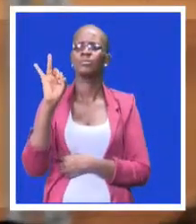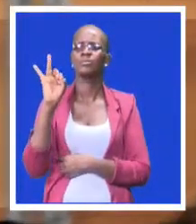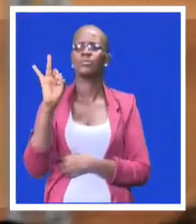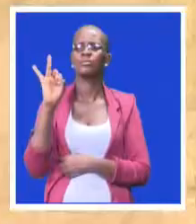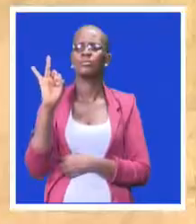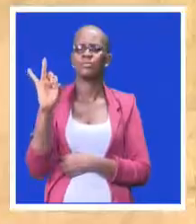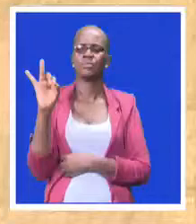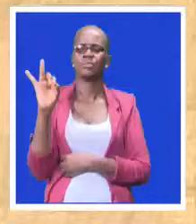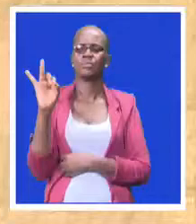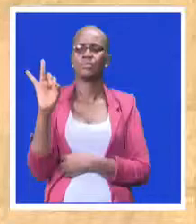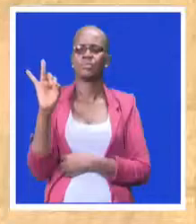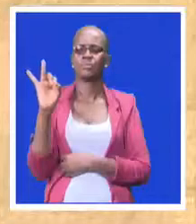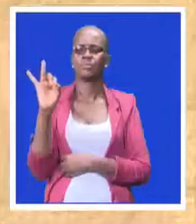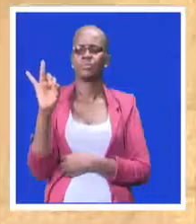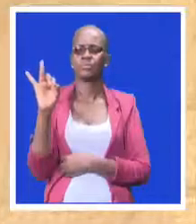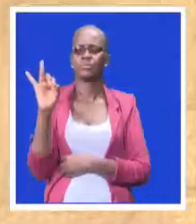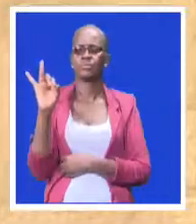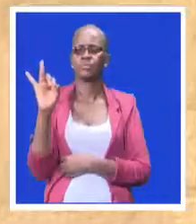2,